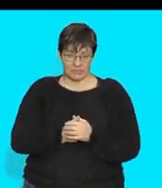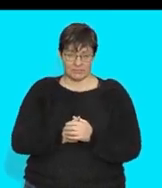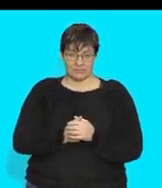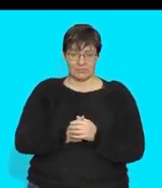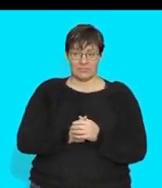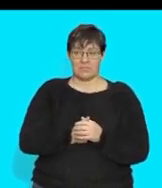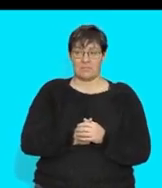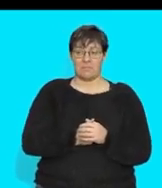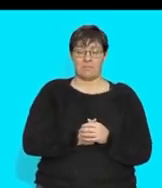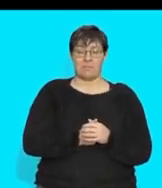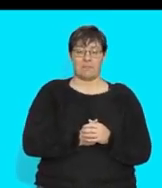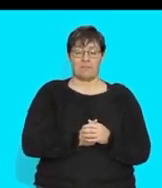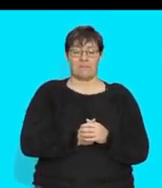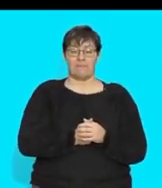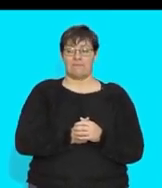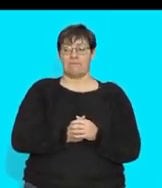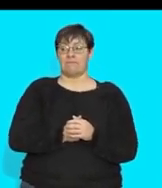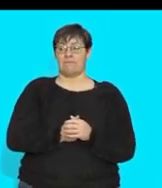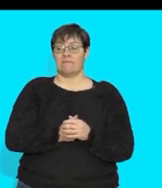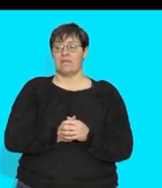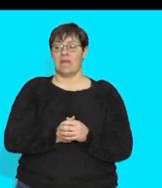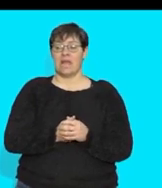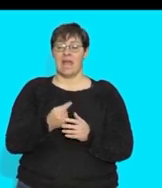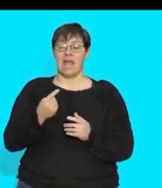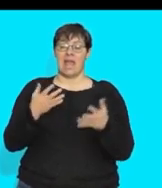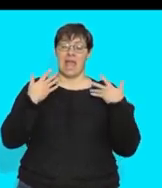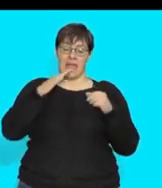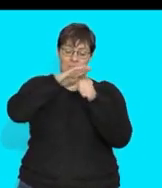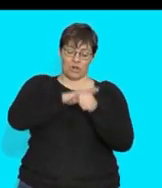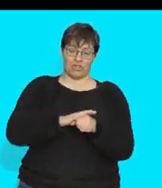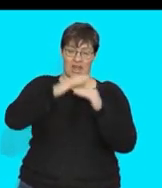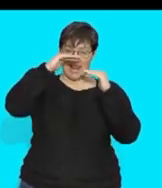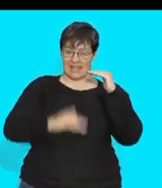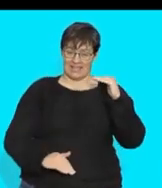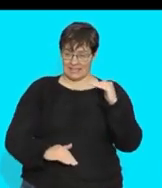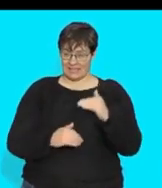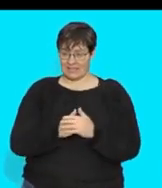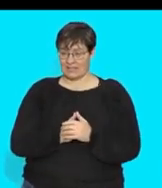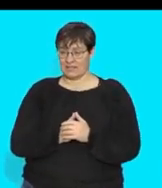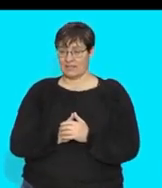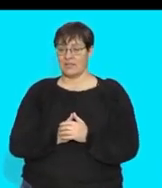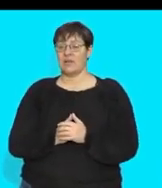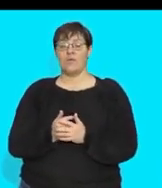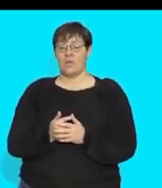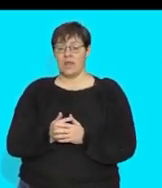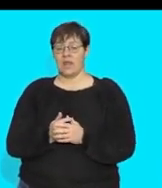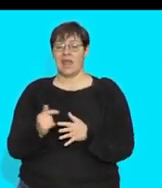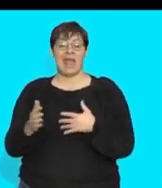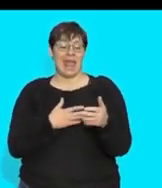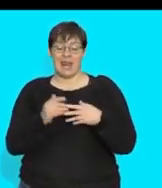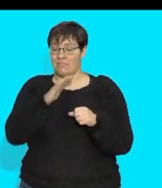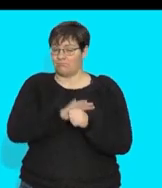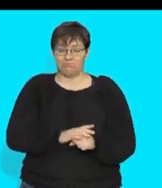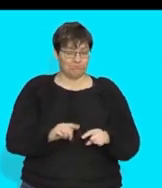pressure anymore. The air pressure, all right, it decreases, all right. Also, what happens is we don't have any air